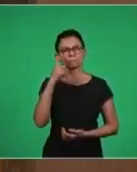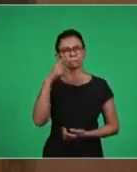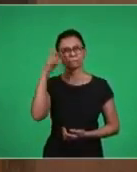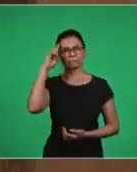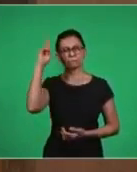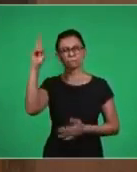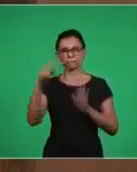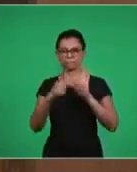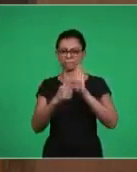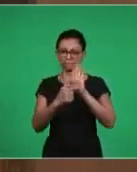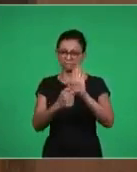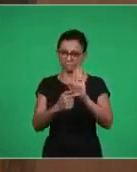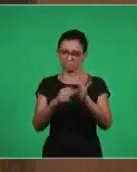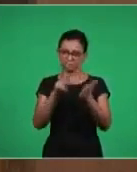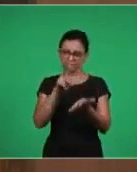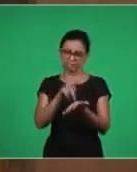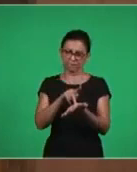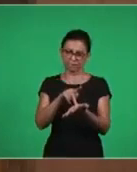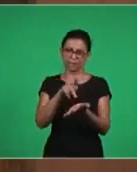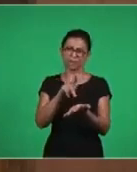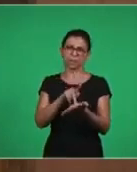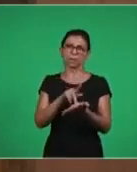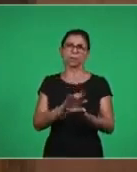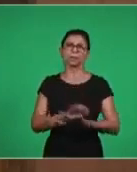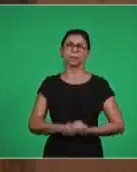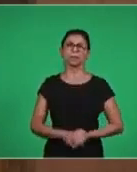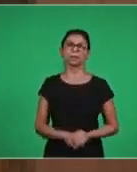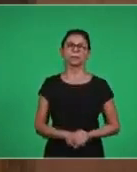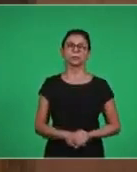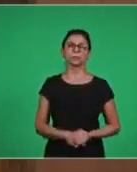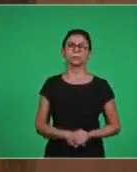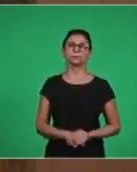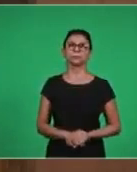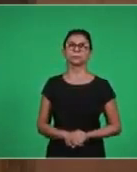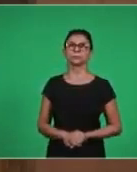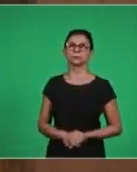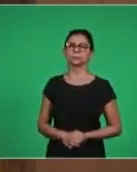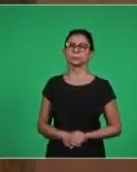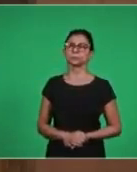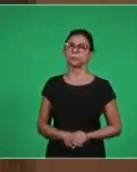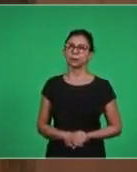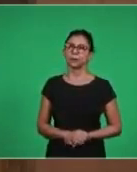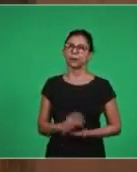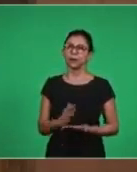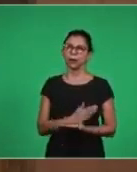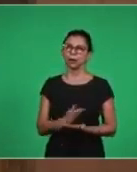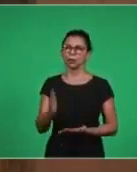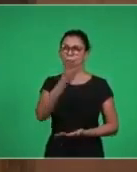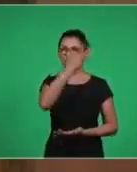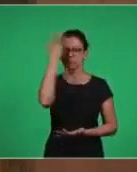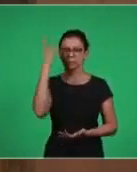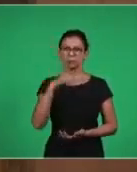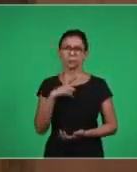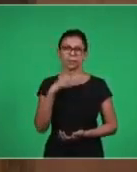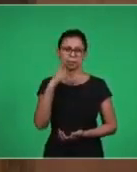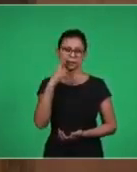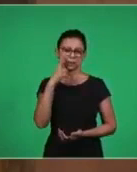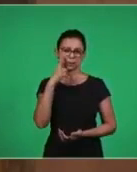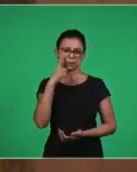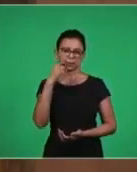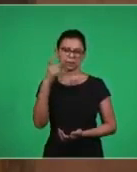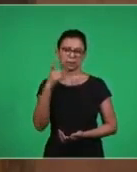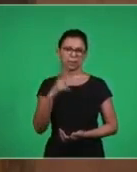has shown to us that, in fact, there is an interest